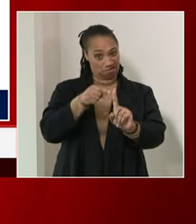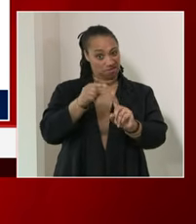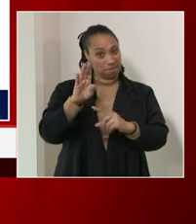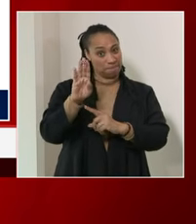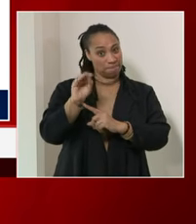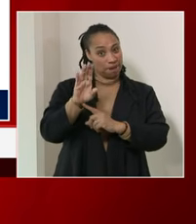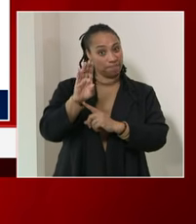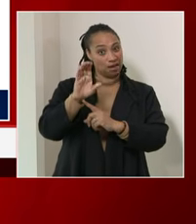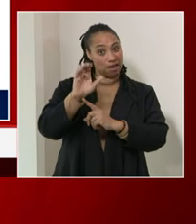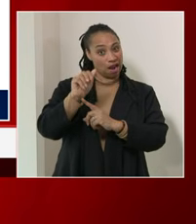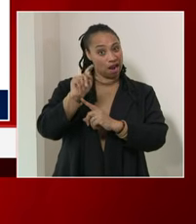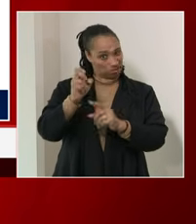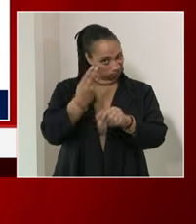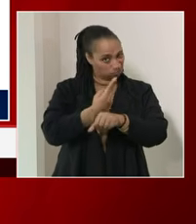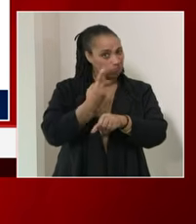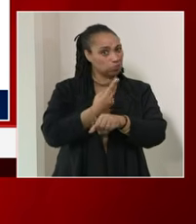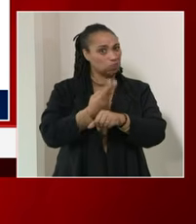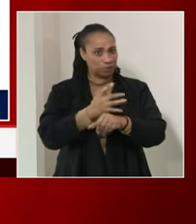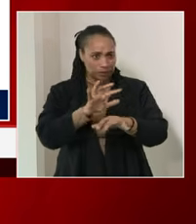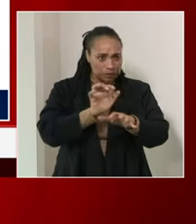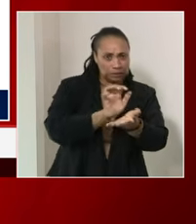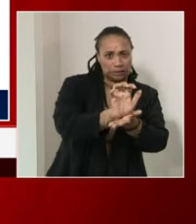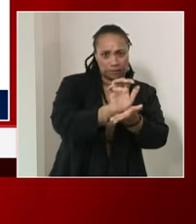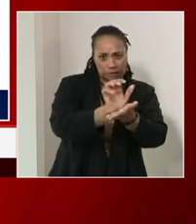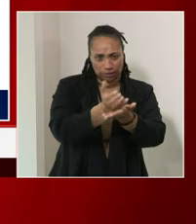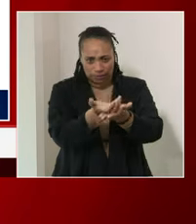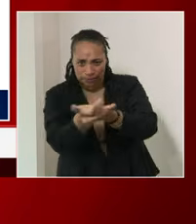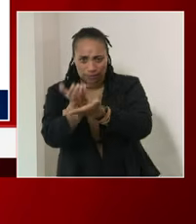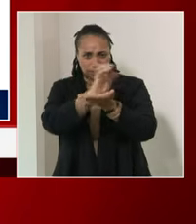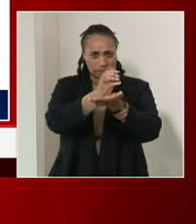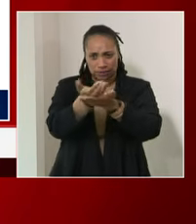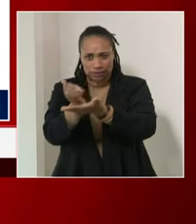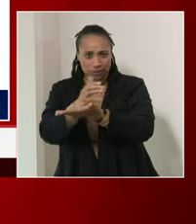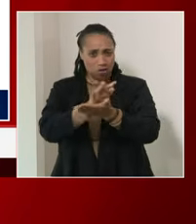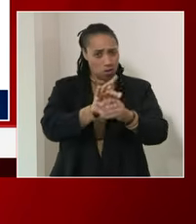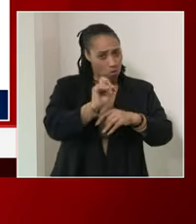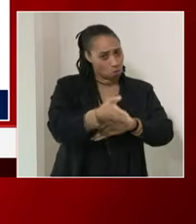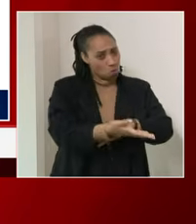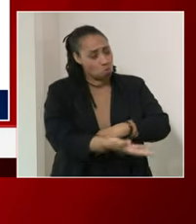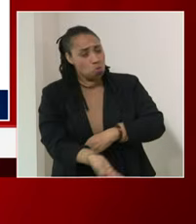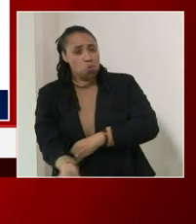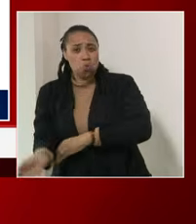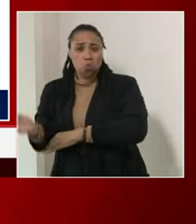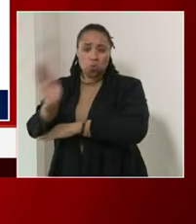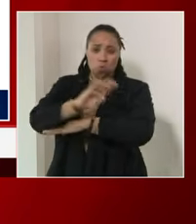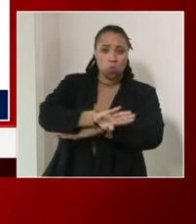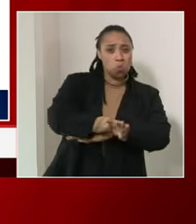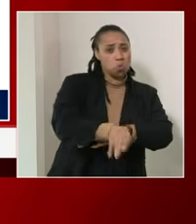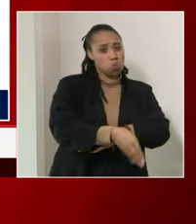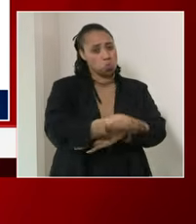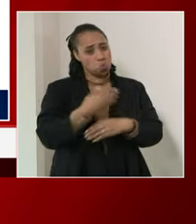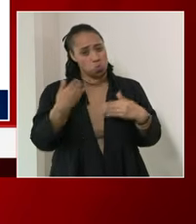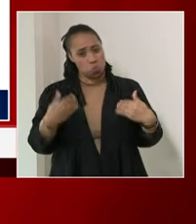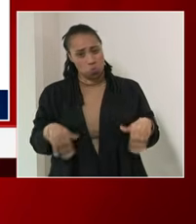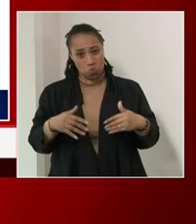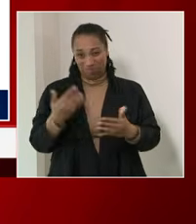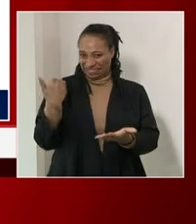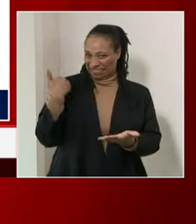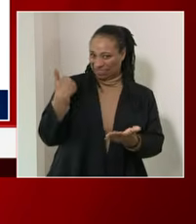ran 24/7 over the weekend to open the access that the mayor is referring to into the